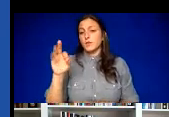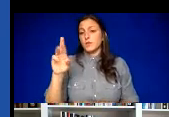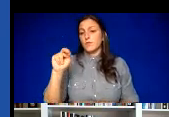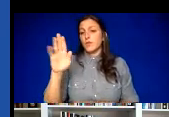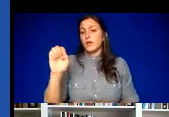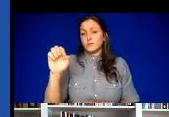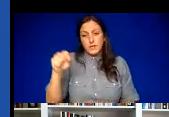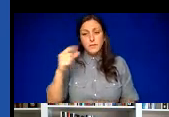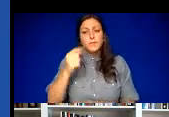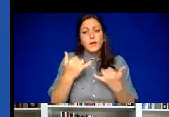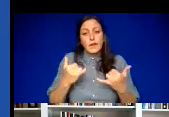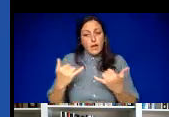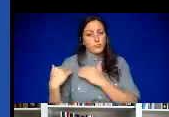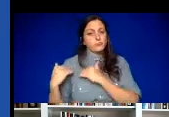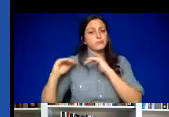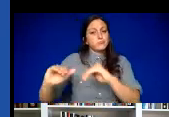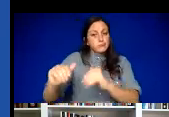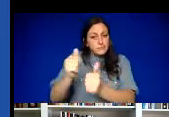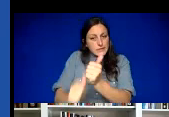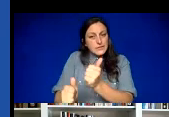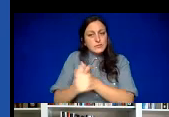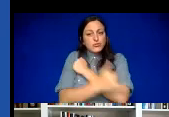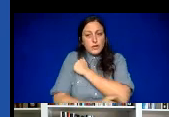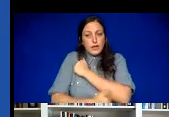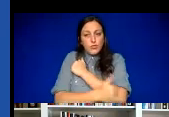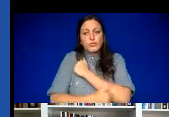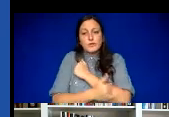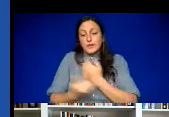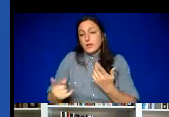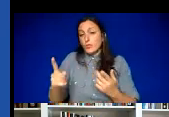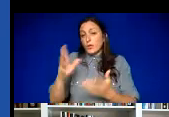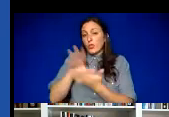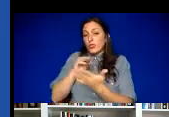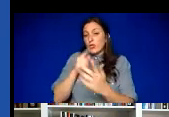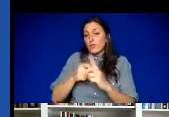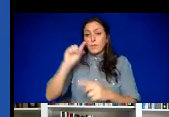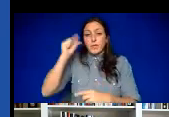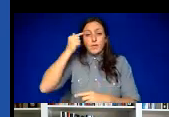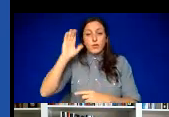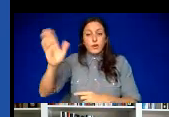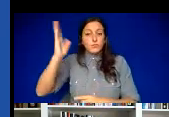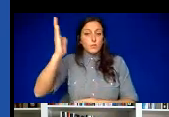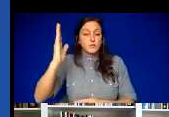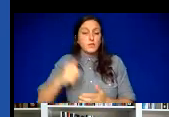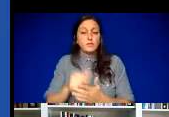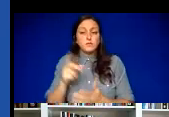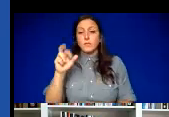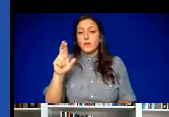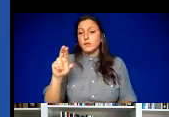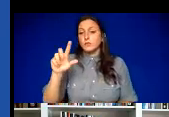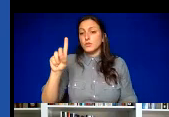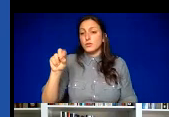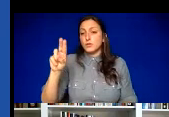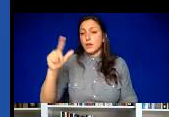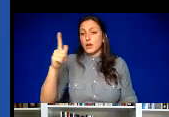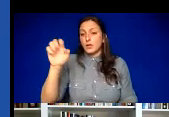decision making. As we heard the other day at the governor's press conference from Dr. Douglas, there'll be some metrics around